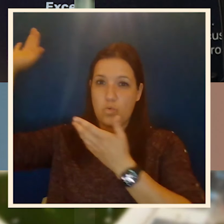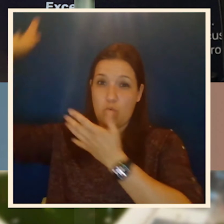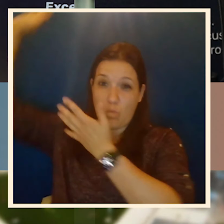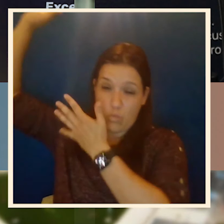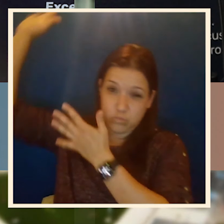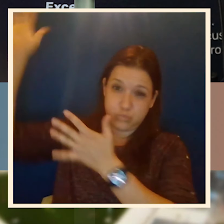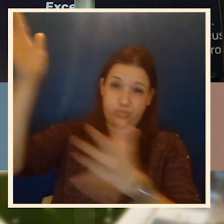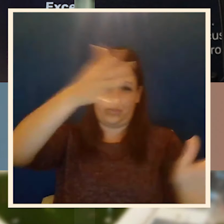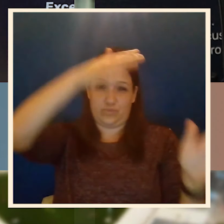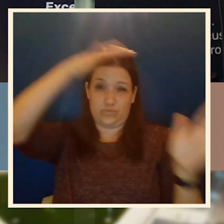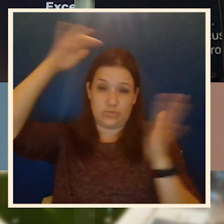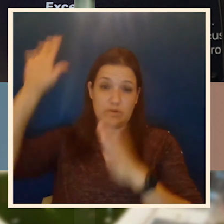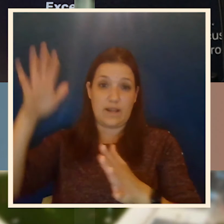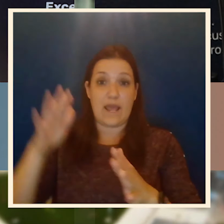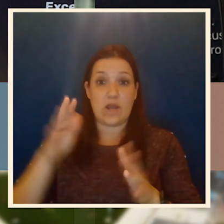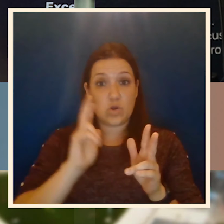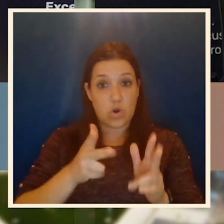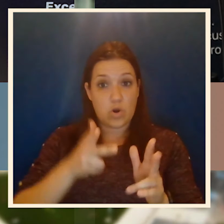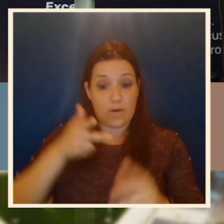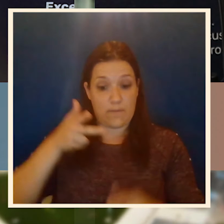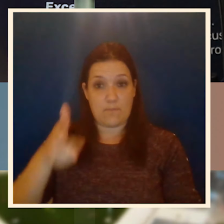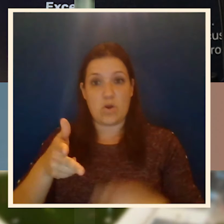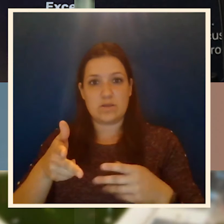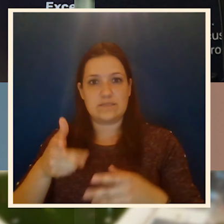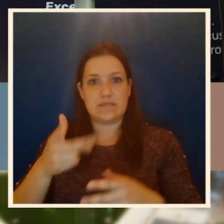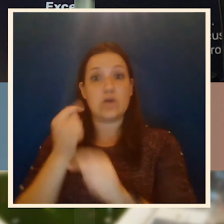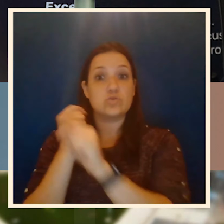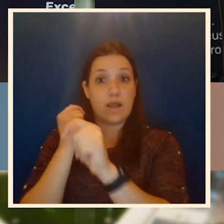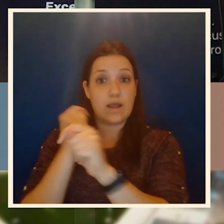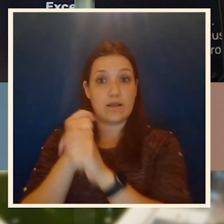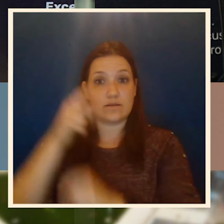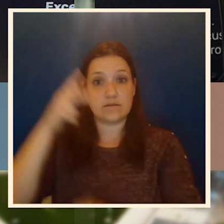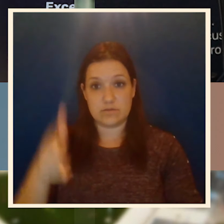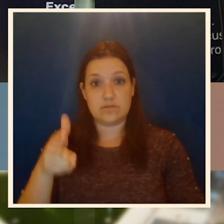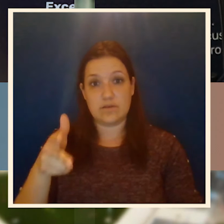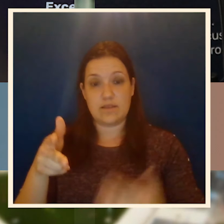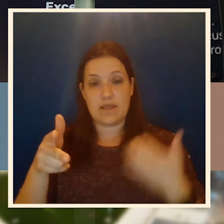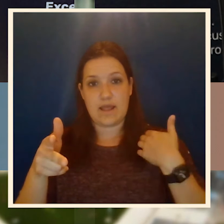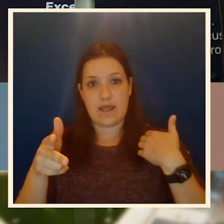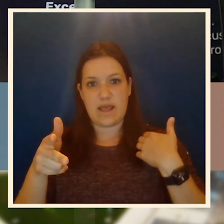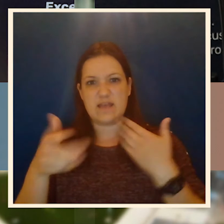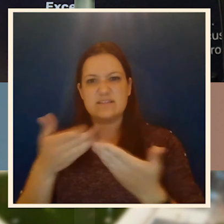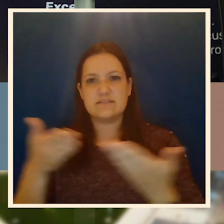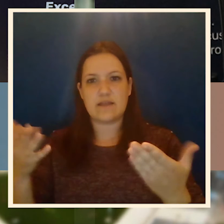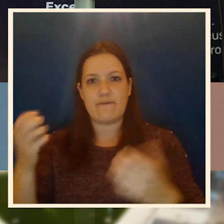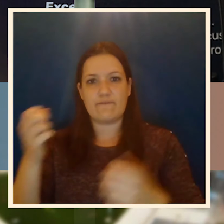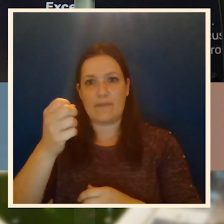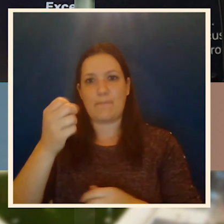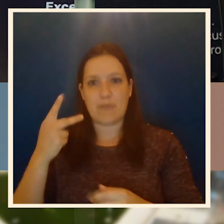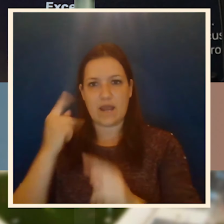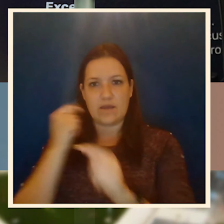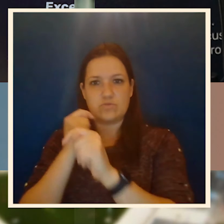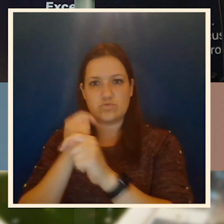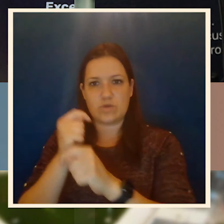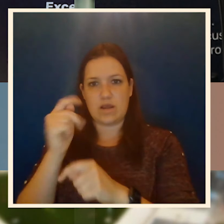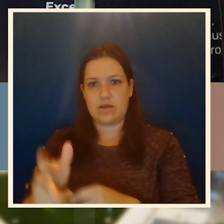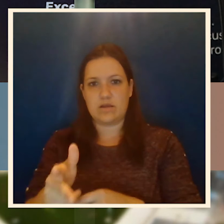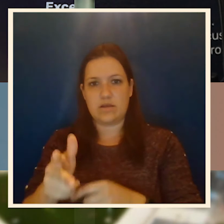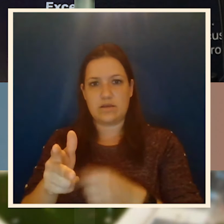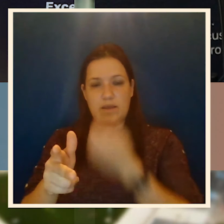a car that's parked there in the handicap, let's say a pickup truck that has stuff in the back of the truck,